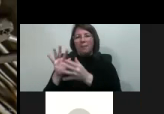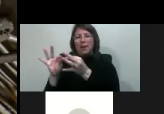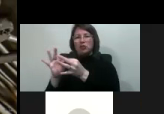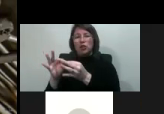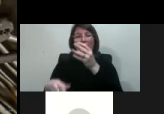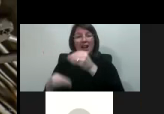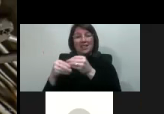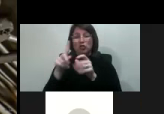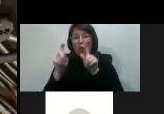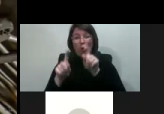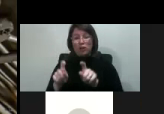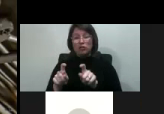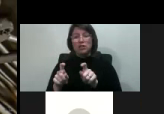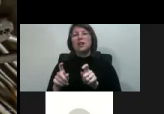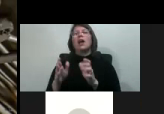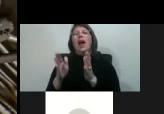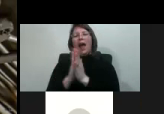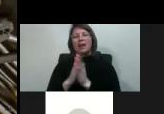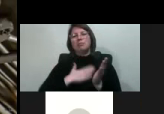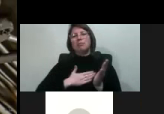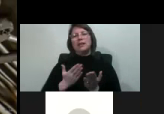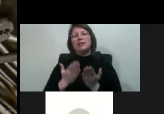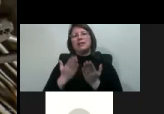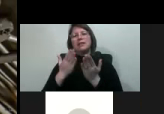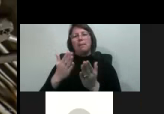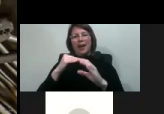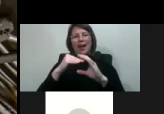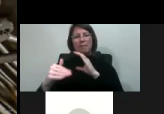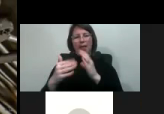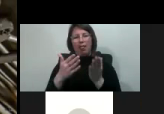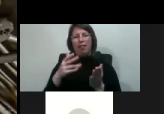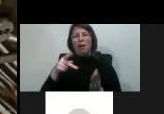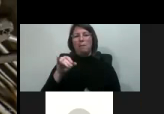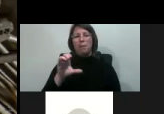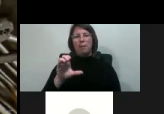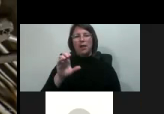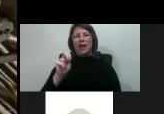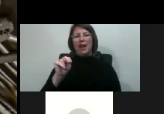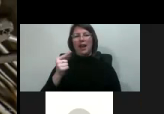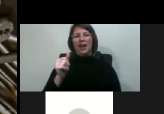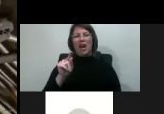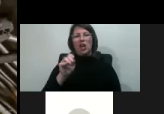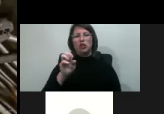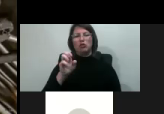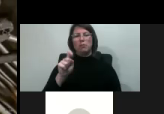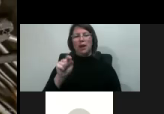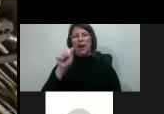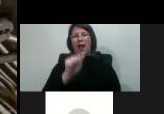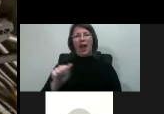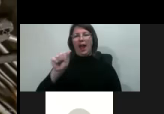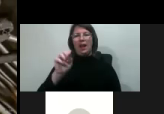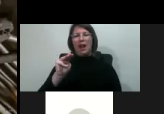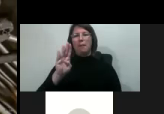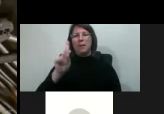questions, we just ask that you please submit them to the MBTA Community Engagement Team. And again, that is at